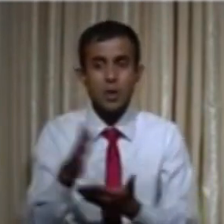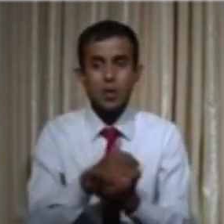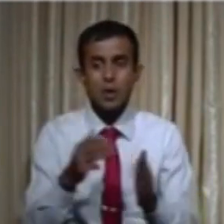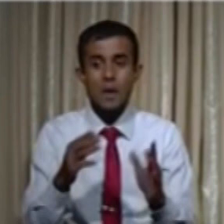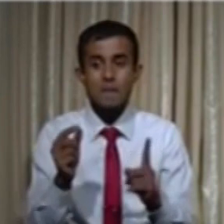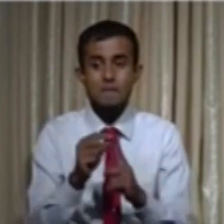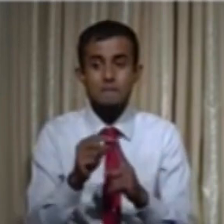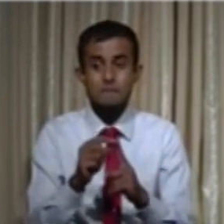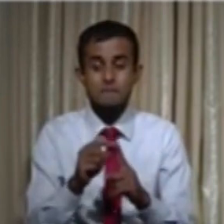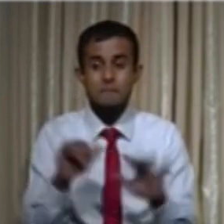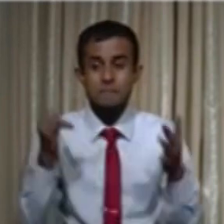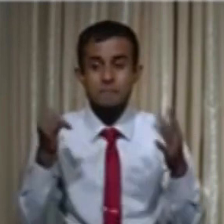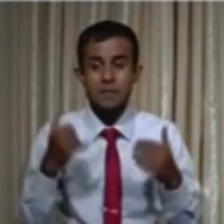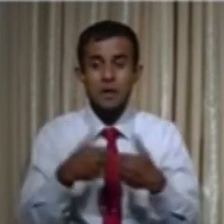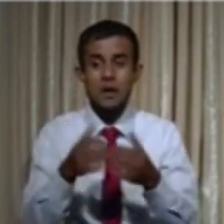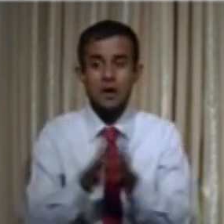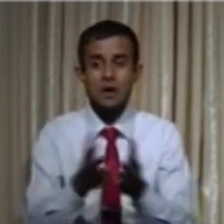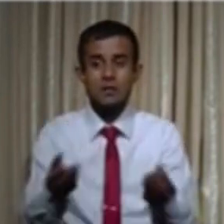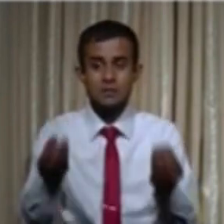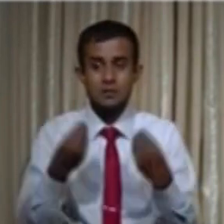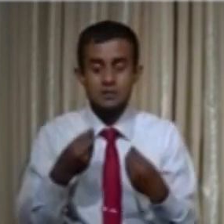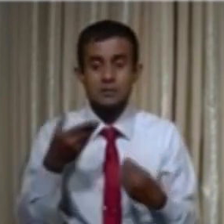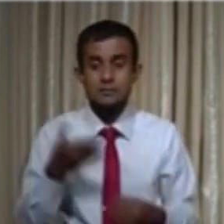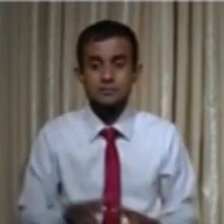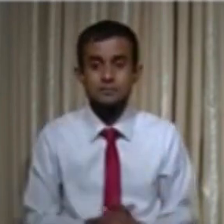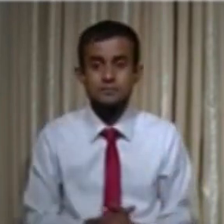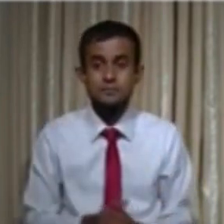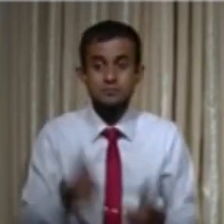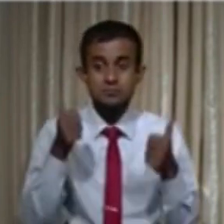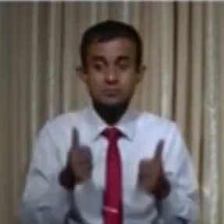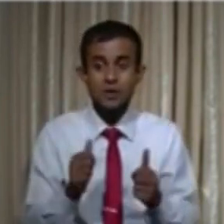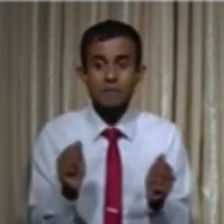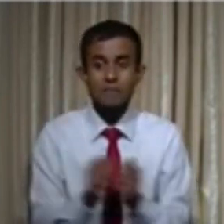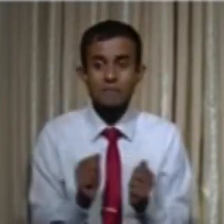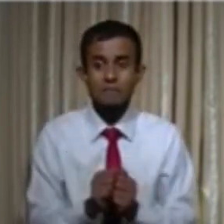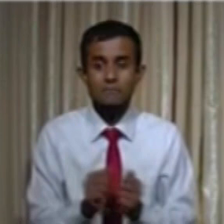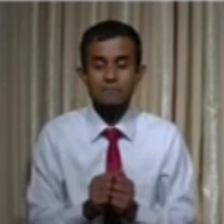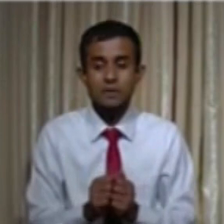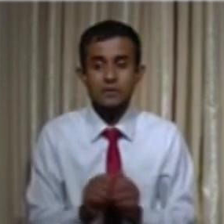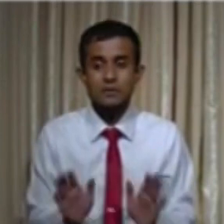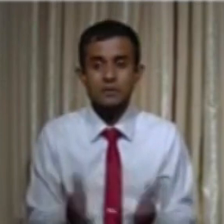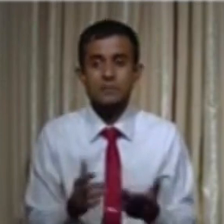it, because it is for a good purpose, and you must intervene and get that released, Honourable Minister.